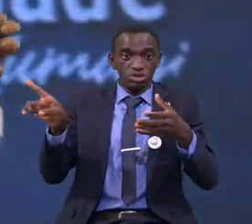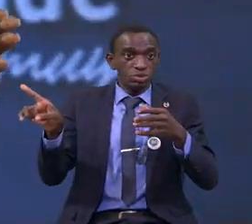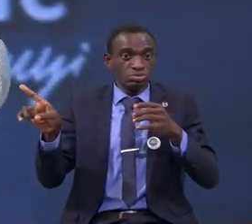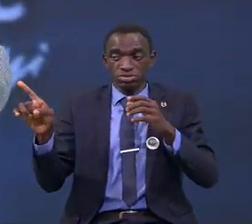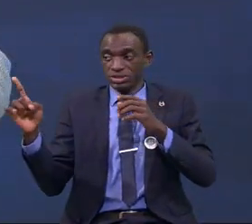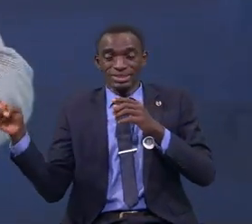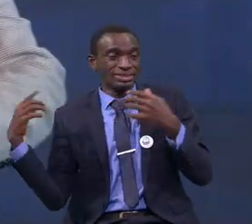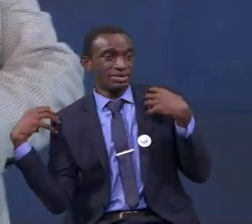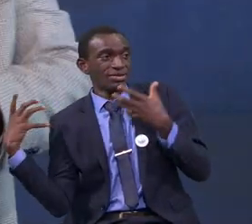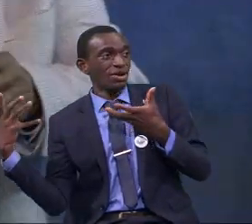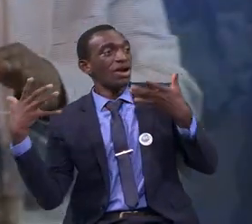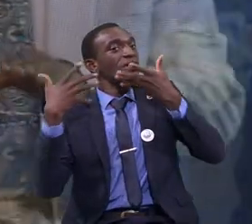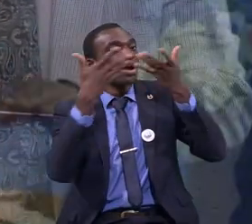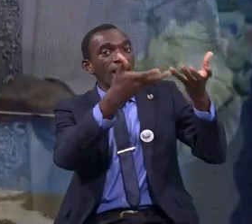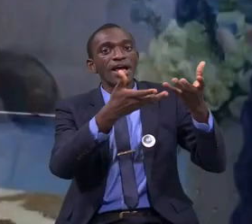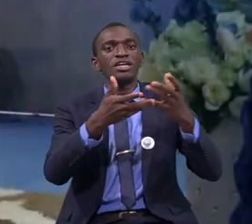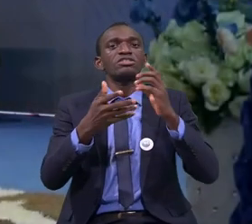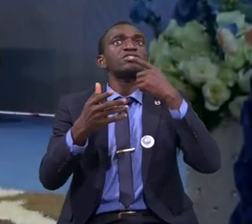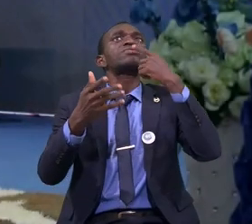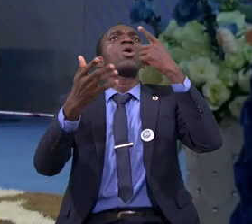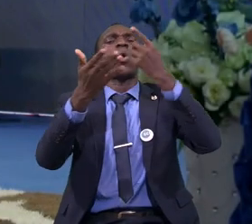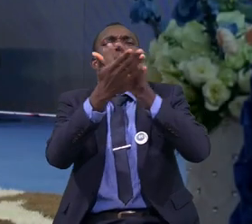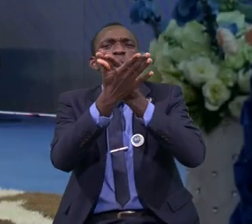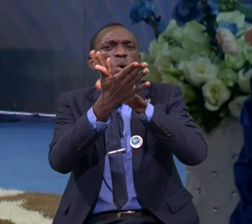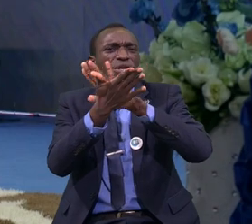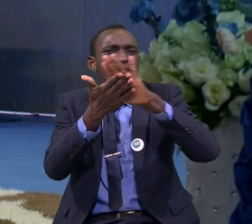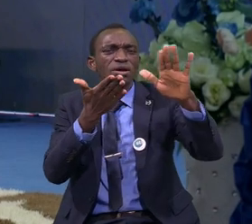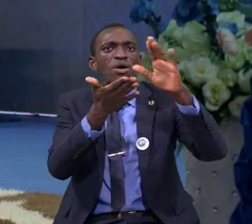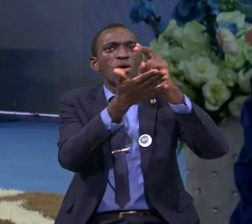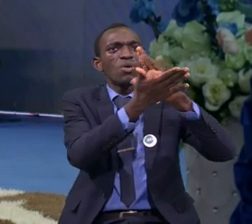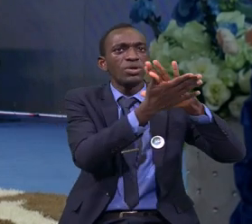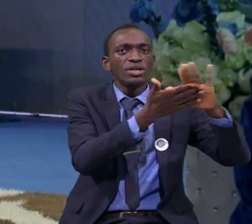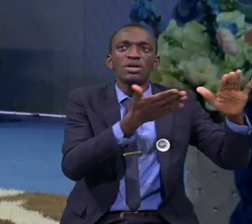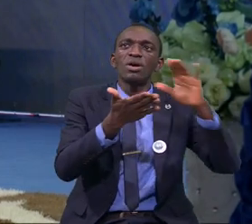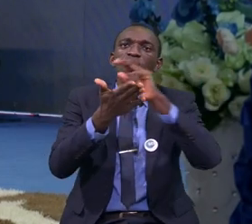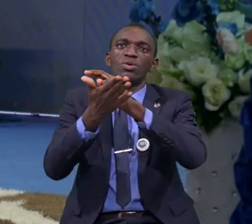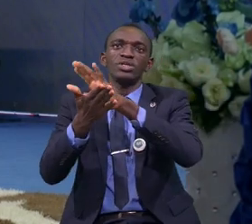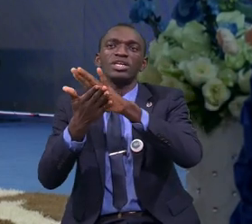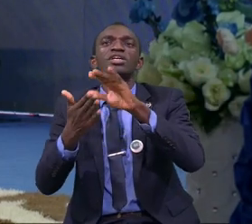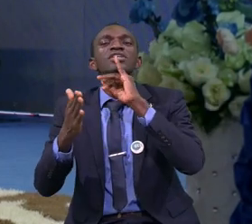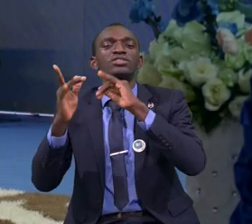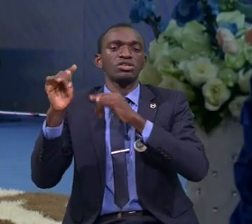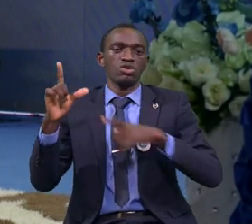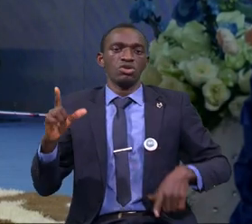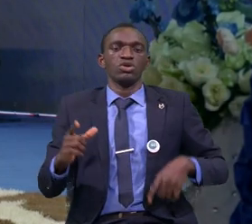Holy, holy, holy is the Lord of hosts.